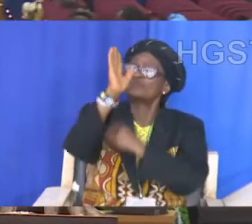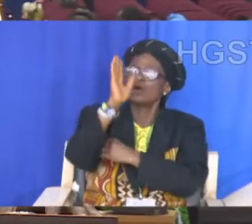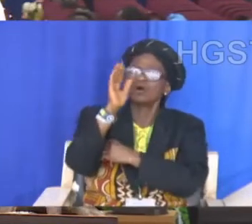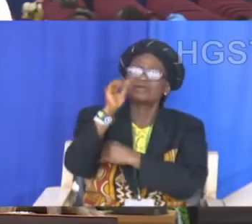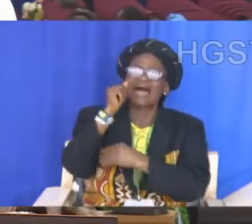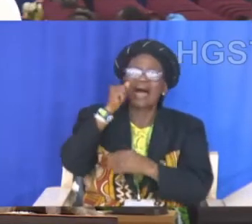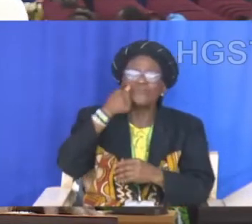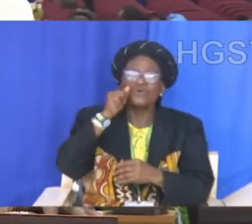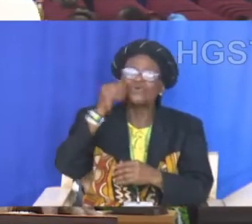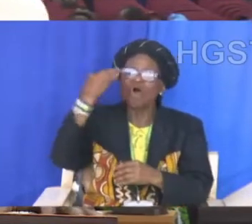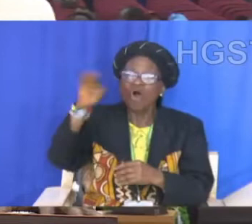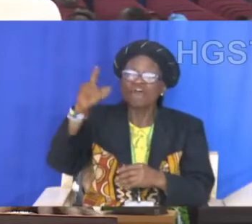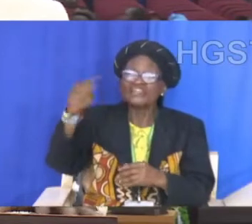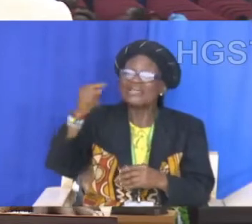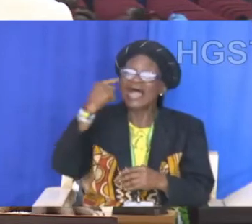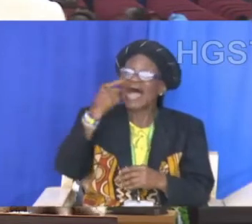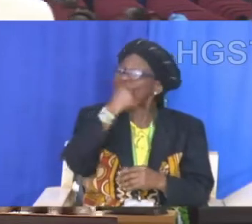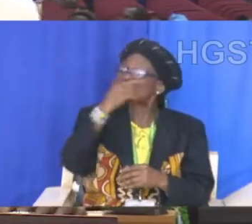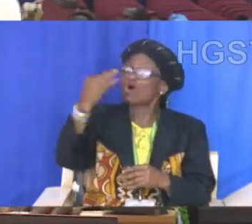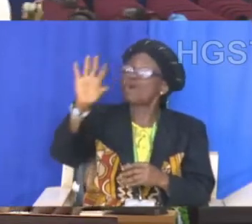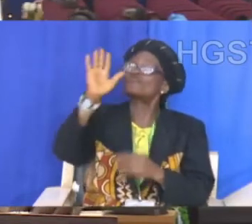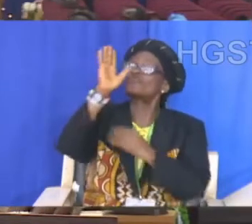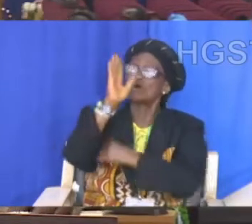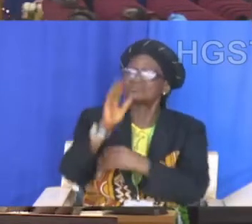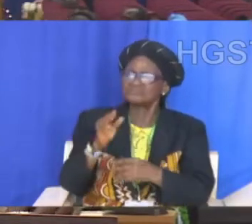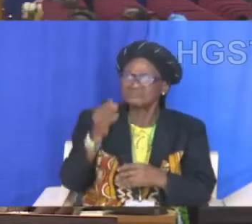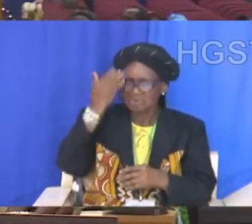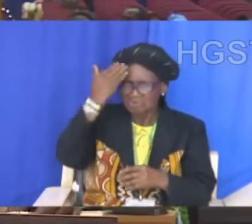I'm not sure you know that is in the Bible.